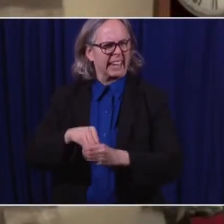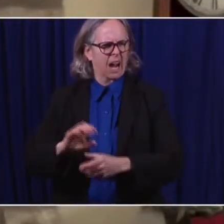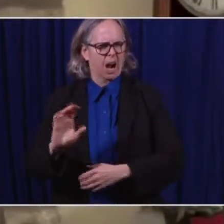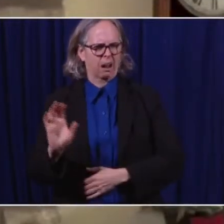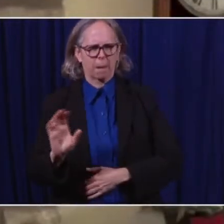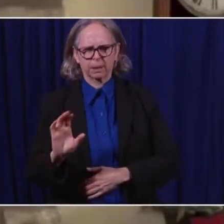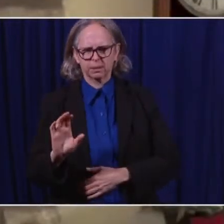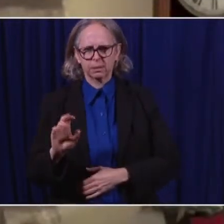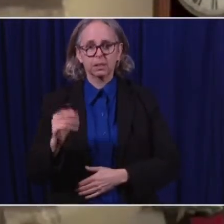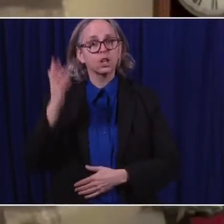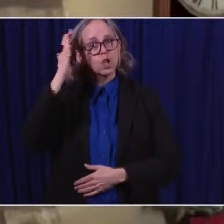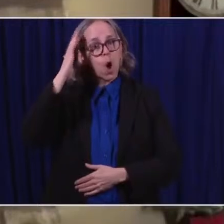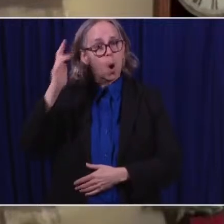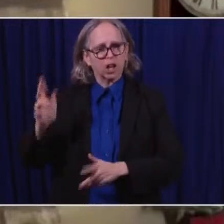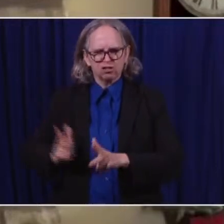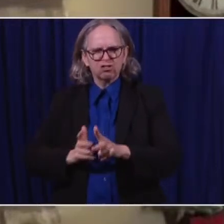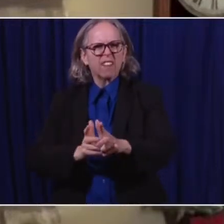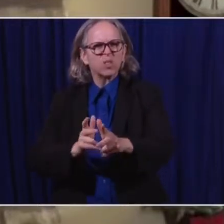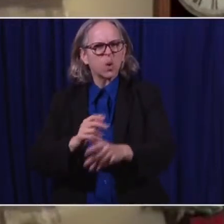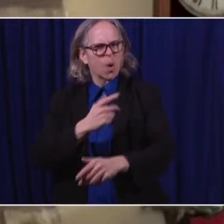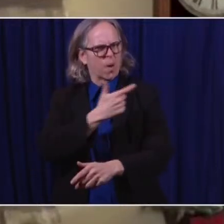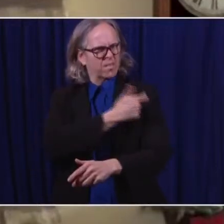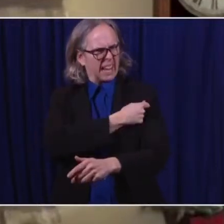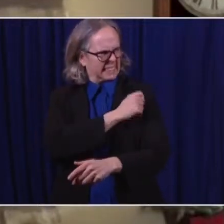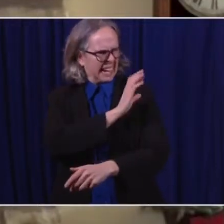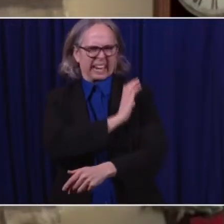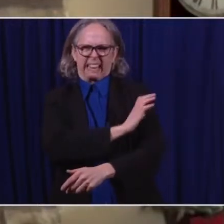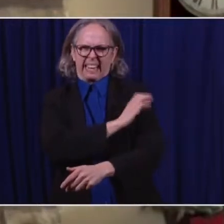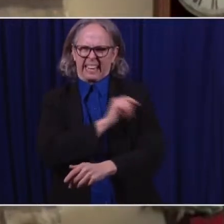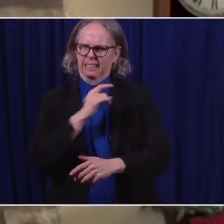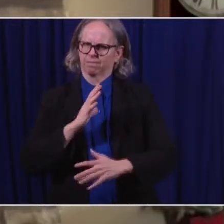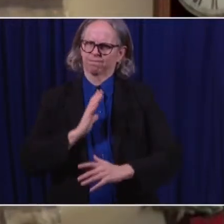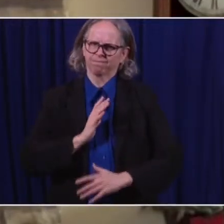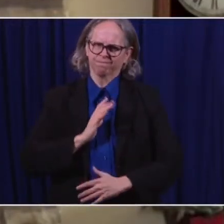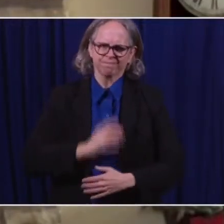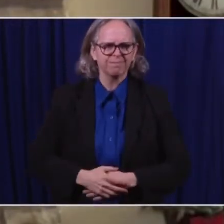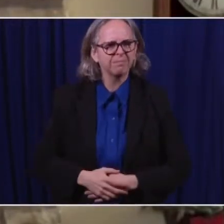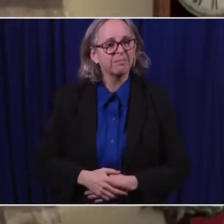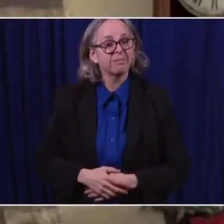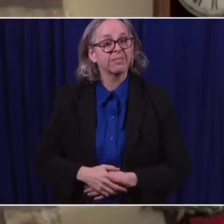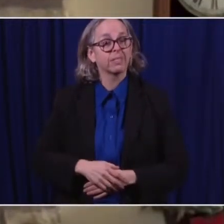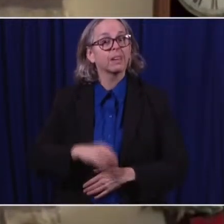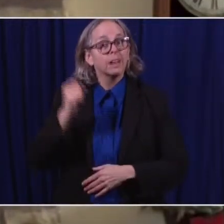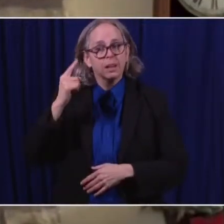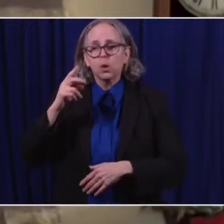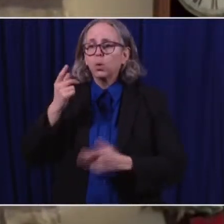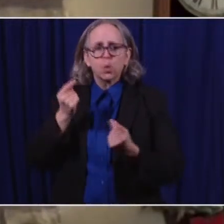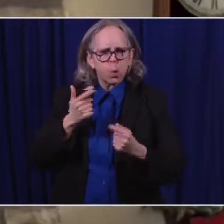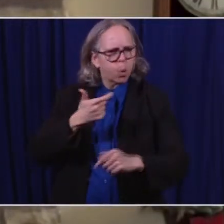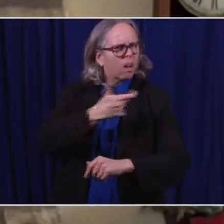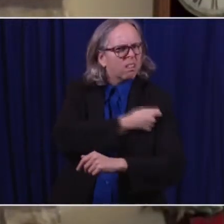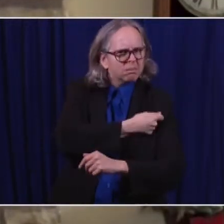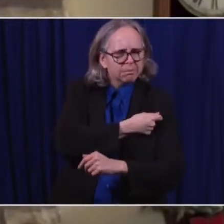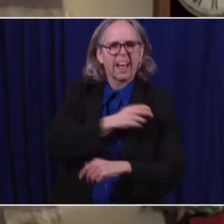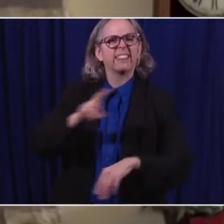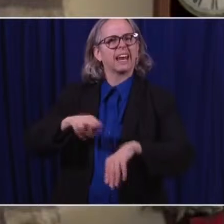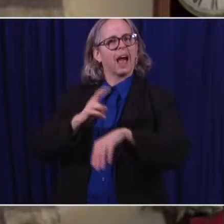clinic with vaccines being administered by our own Ohio National Guard. This is an effort to